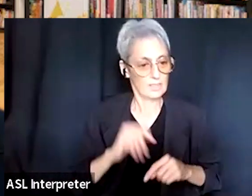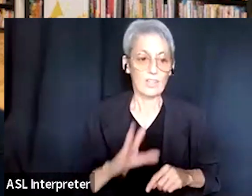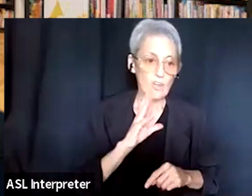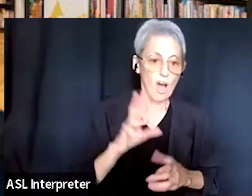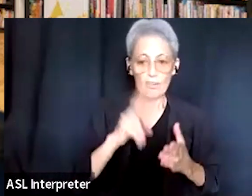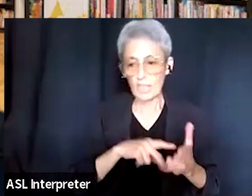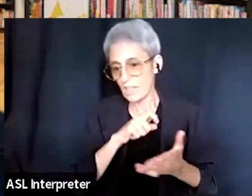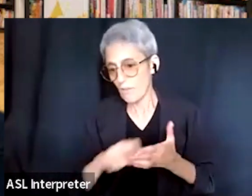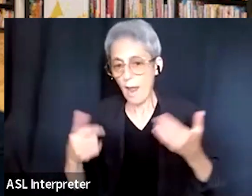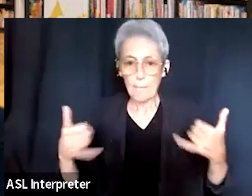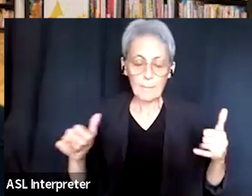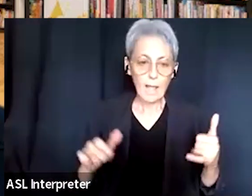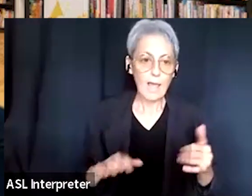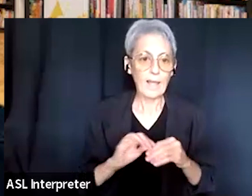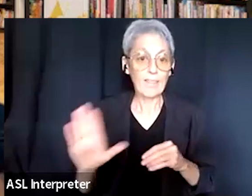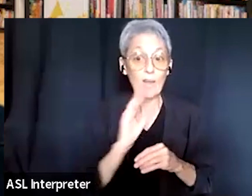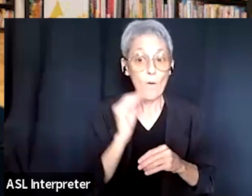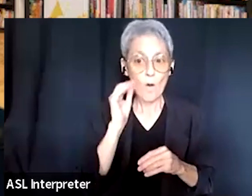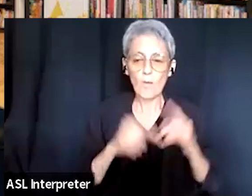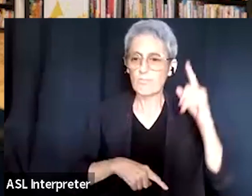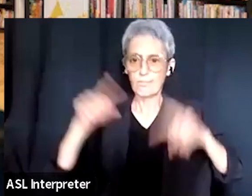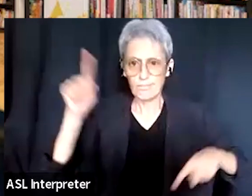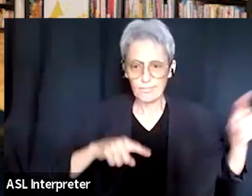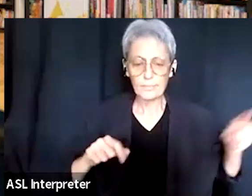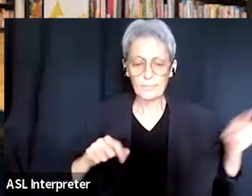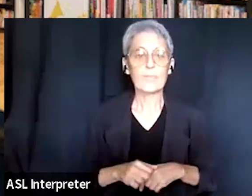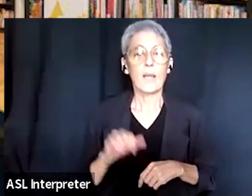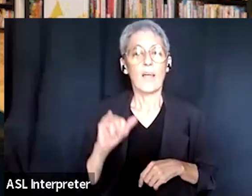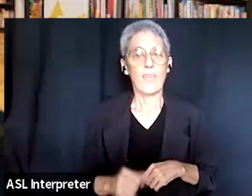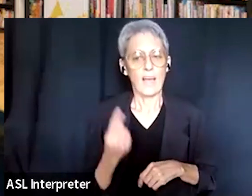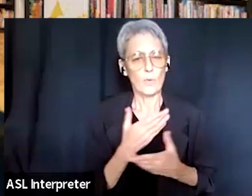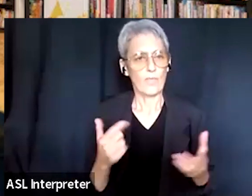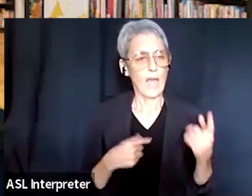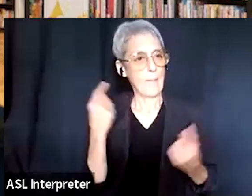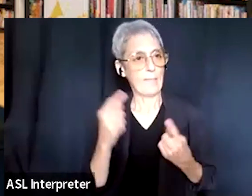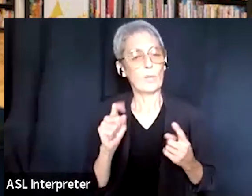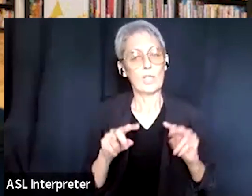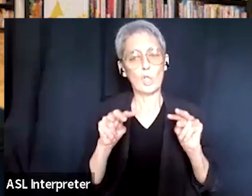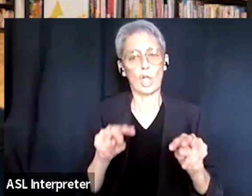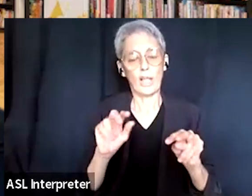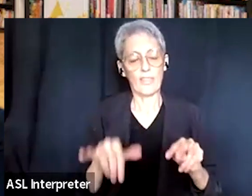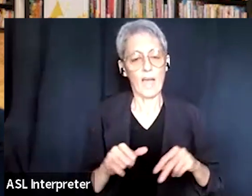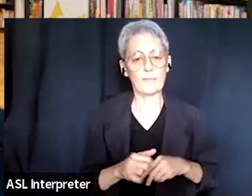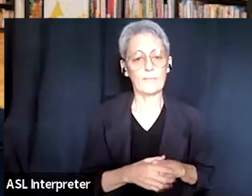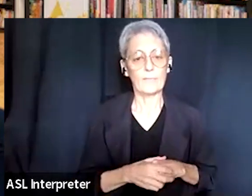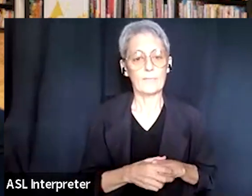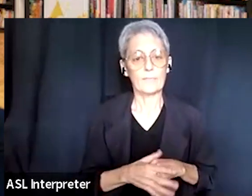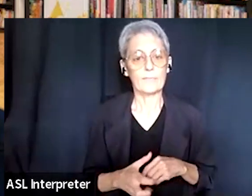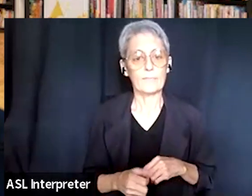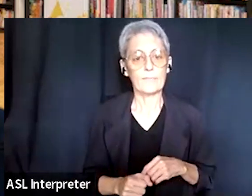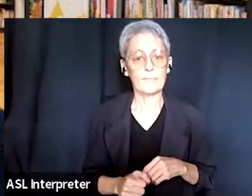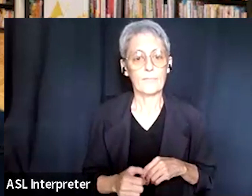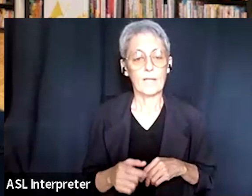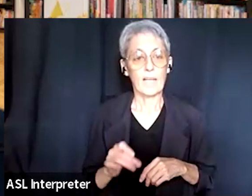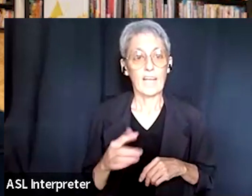of play in their homes. Now, that's one of the things I think we really need to look at, because if we're going to really